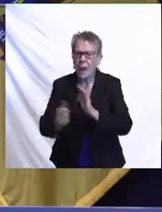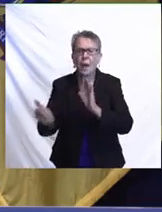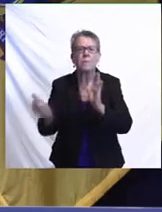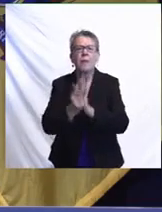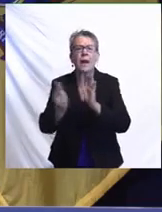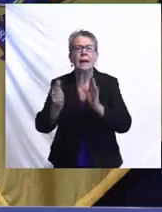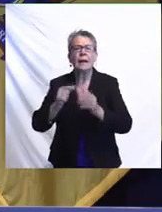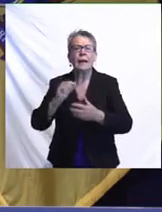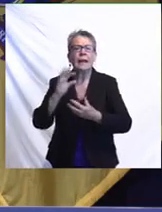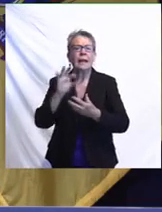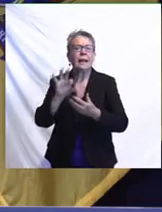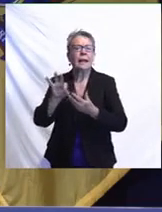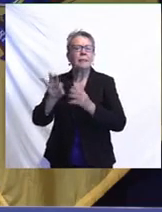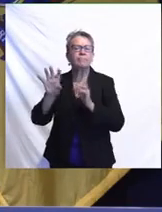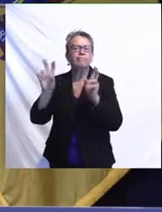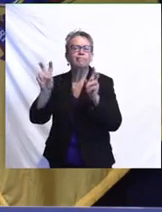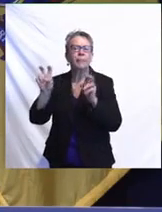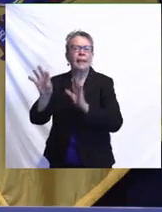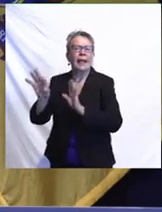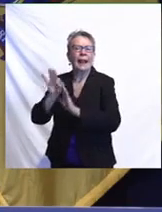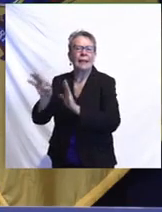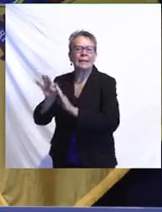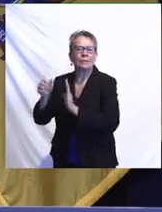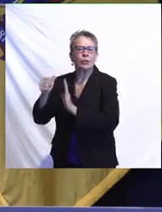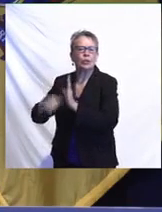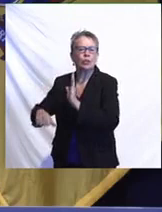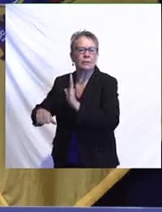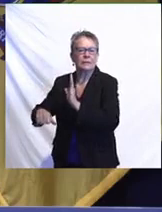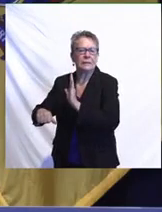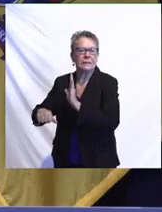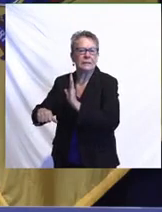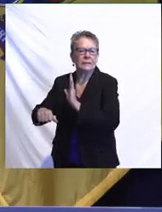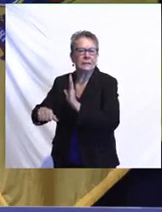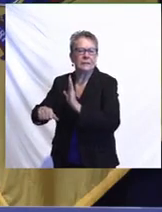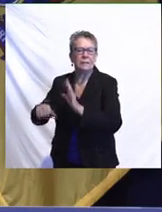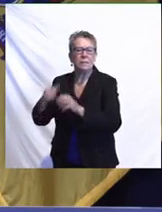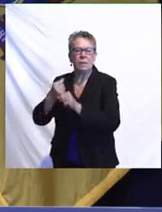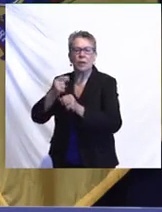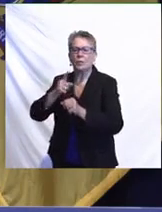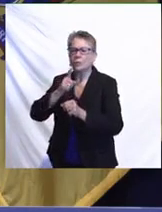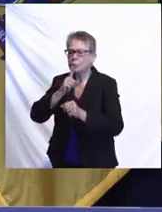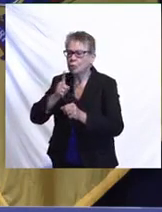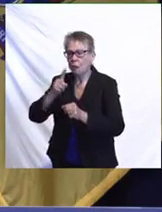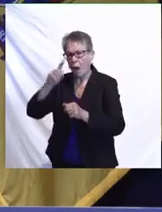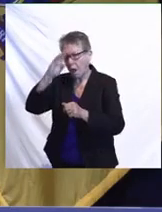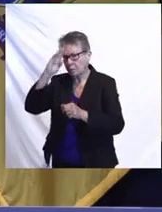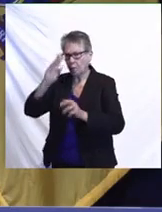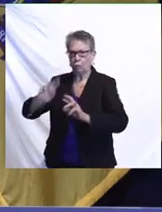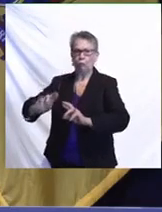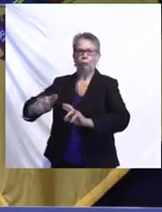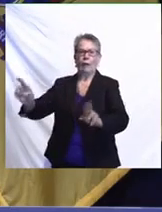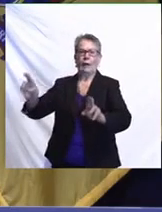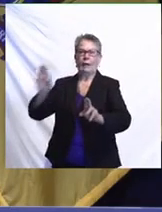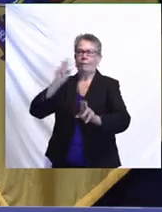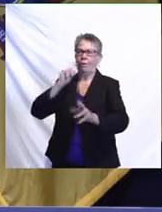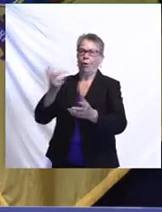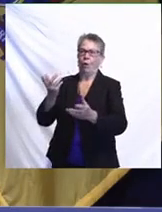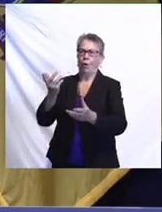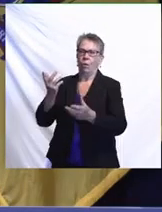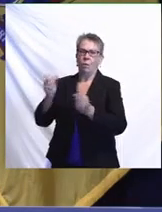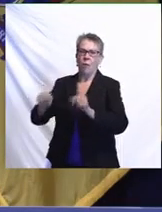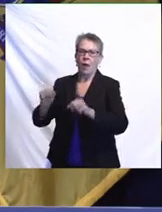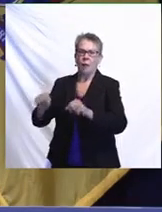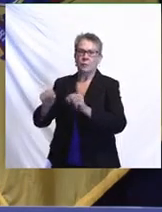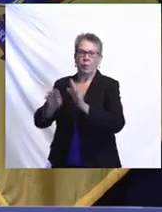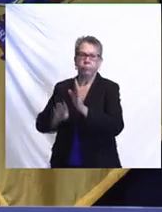elective surgeries here in New Jersey? And you mentioned that we are an international hub. Obviously, flights coming into Newark. Are you